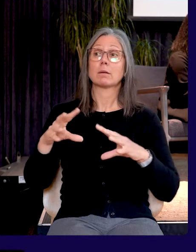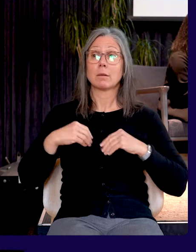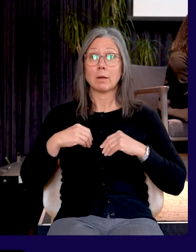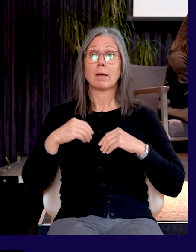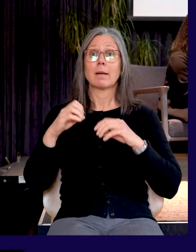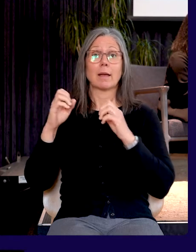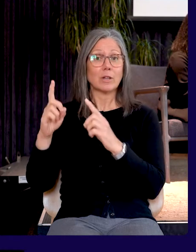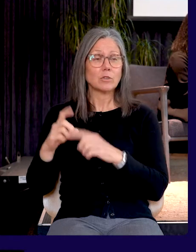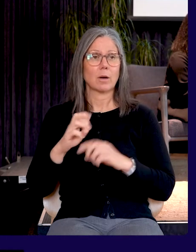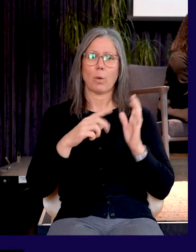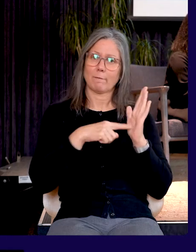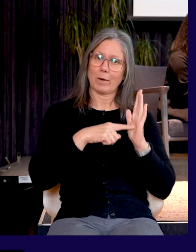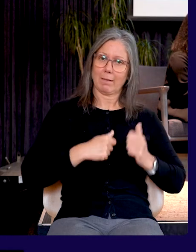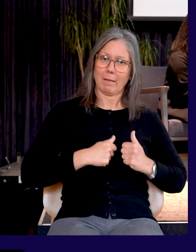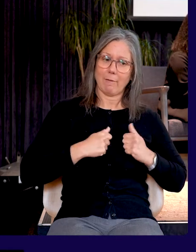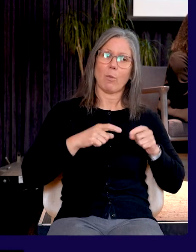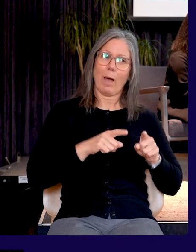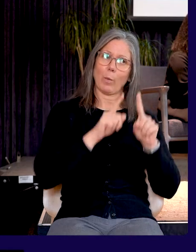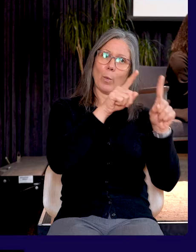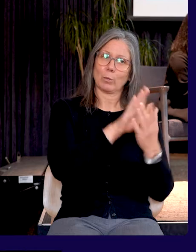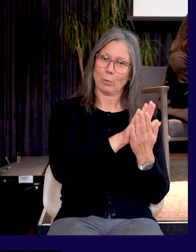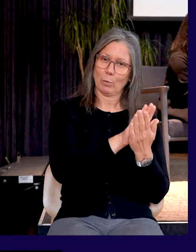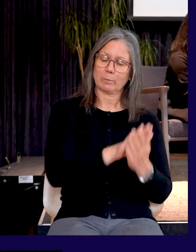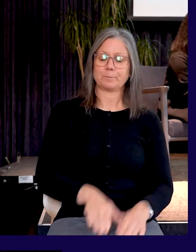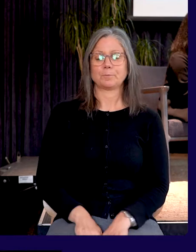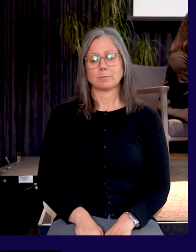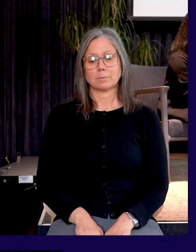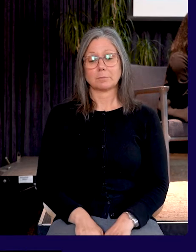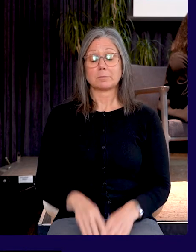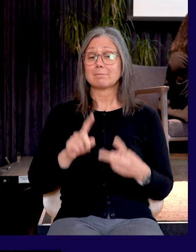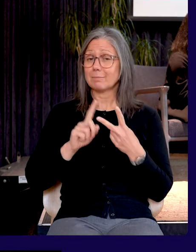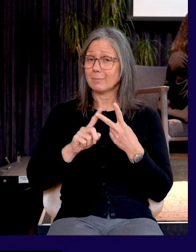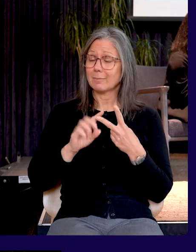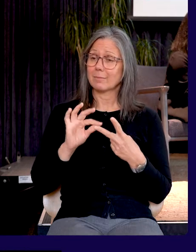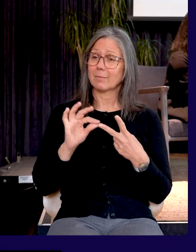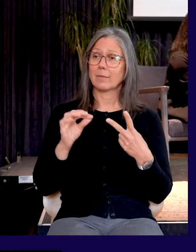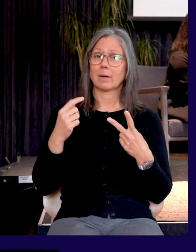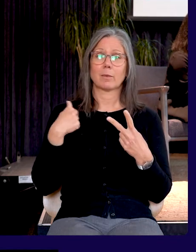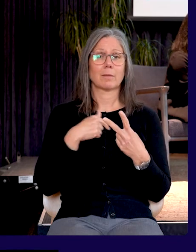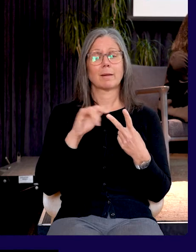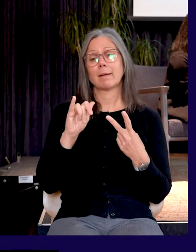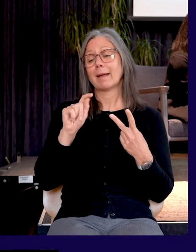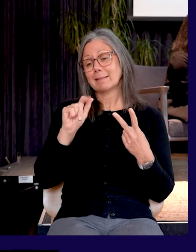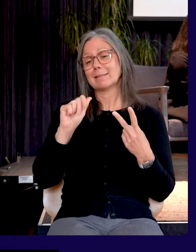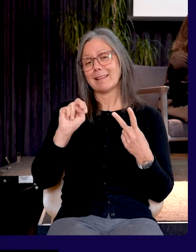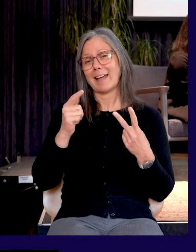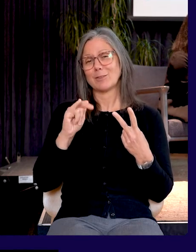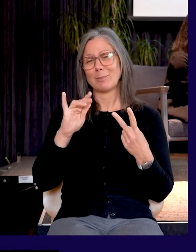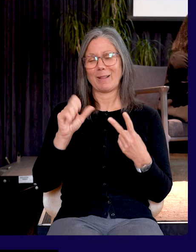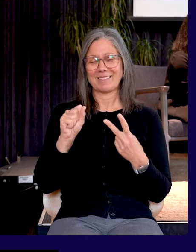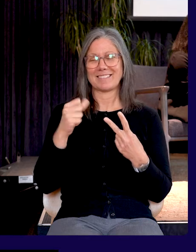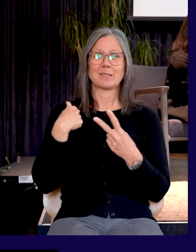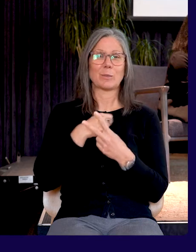education, affording your life while you're being educated. And the second thing I think are just some intangibles. And this is why I think we've put such